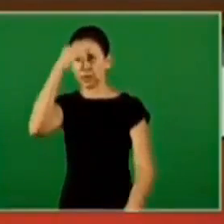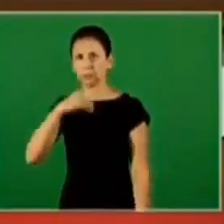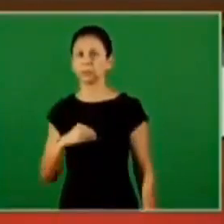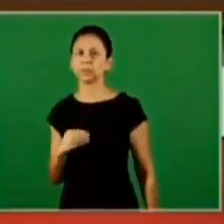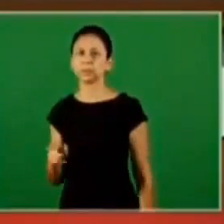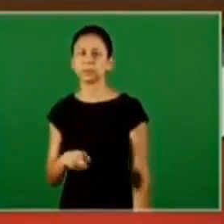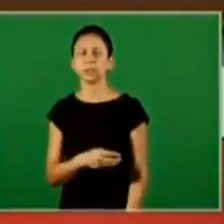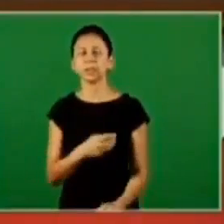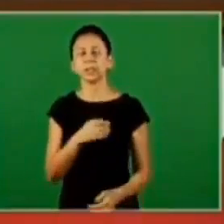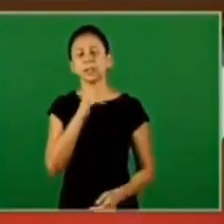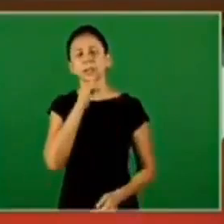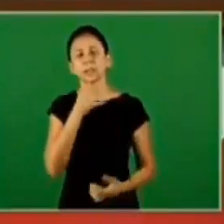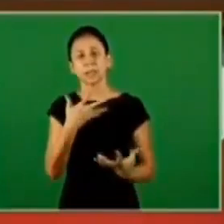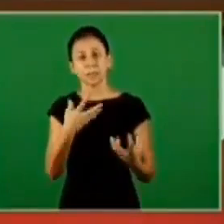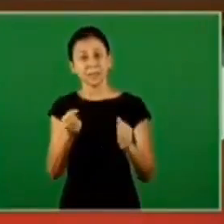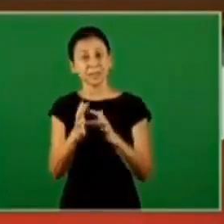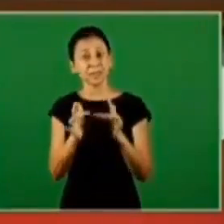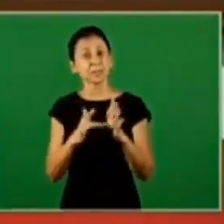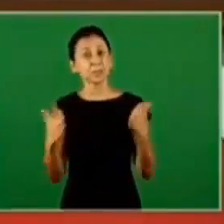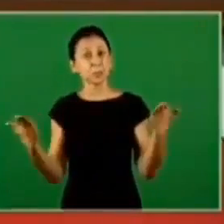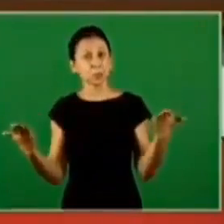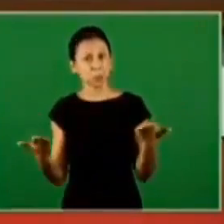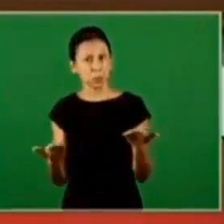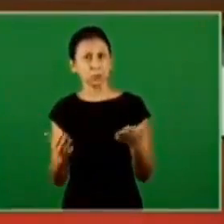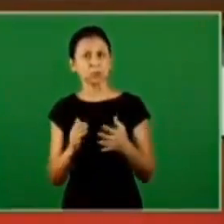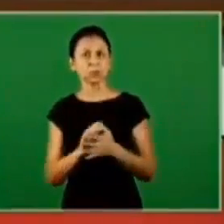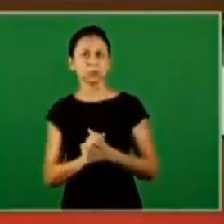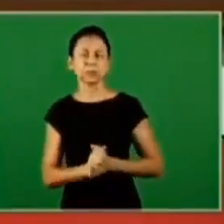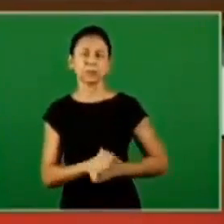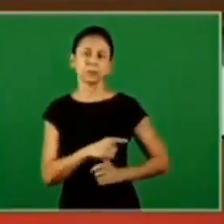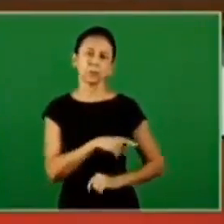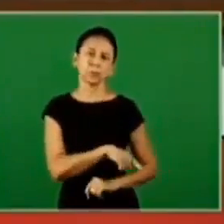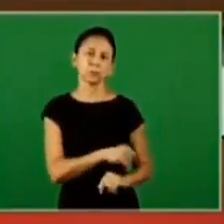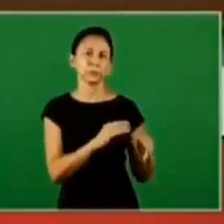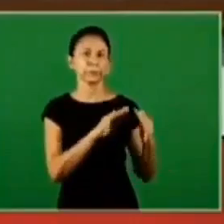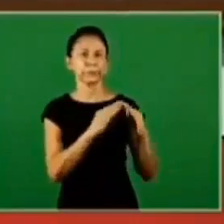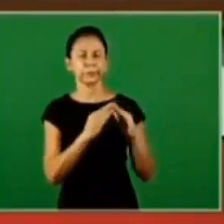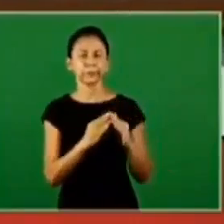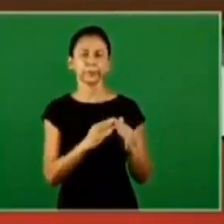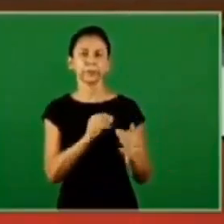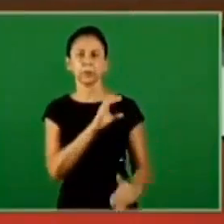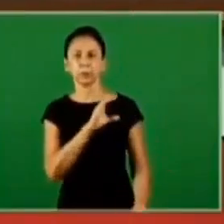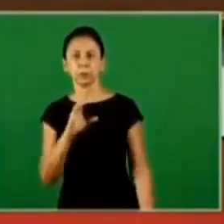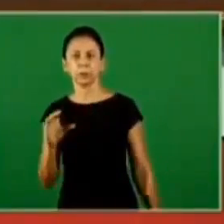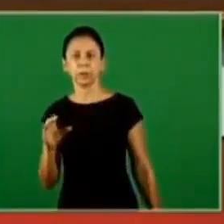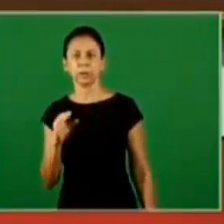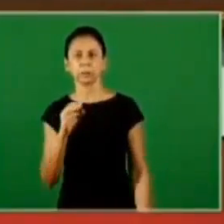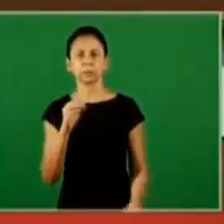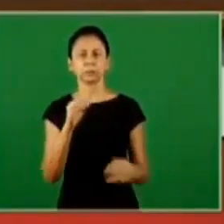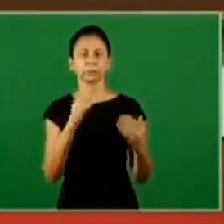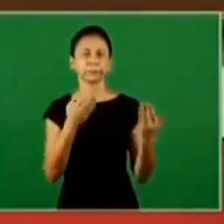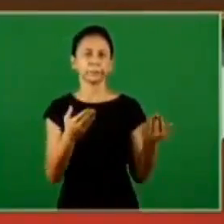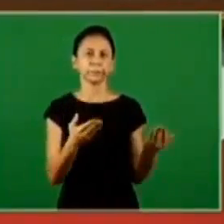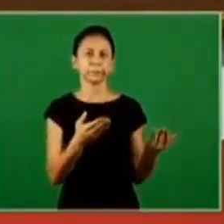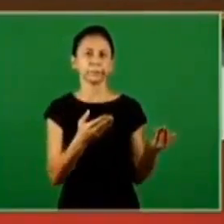So if you accept Jesus today, you don't have to obey your neighbor, your